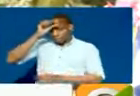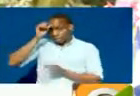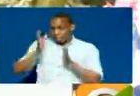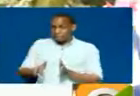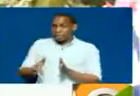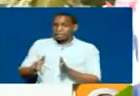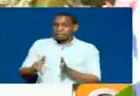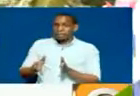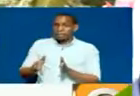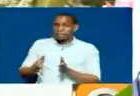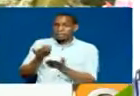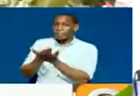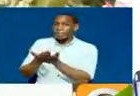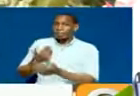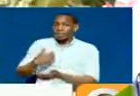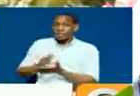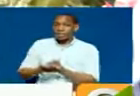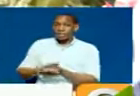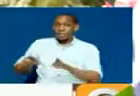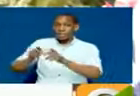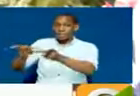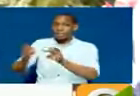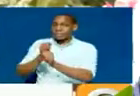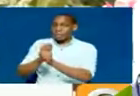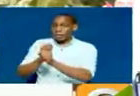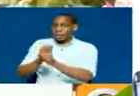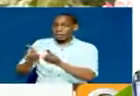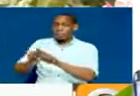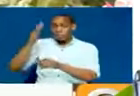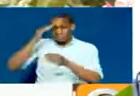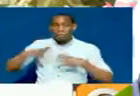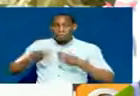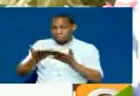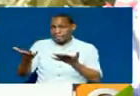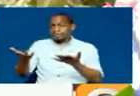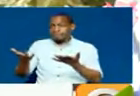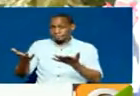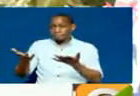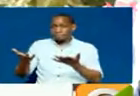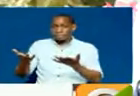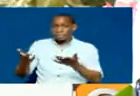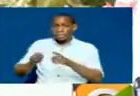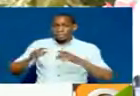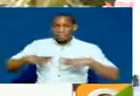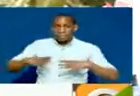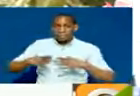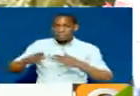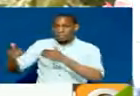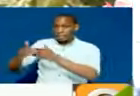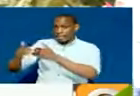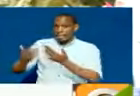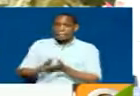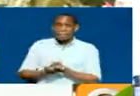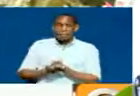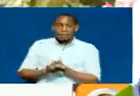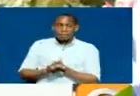gubernatorial petition in the place where they are working. And you know, people sometimes, even the wananchi around,